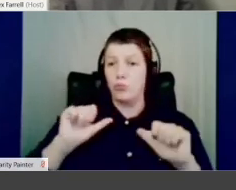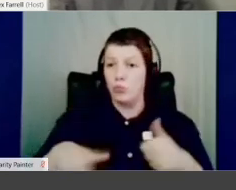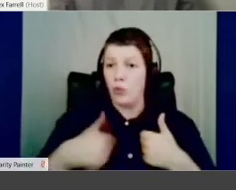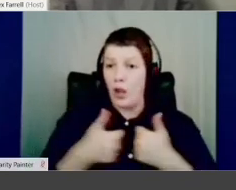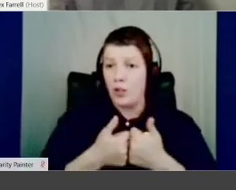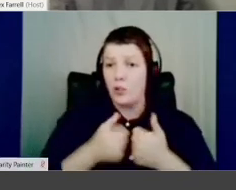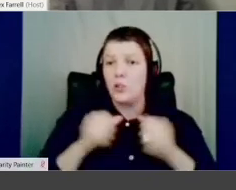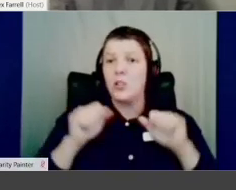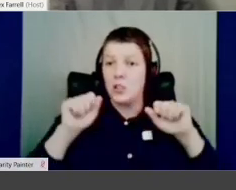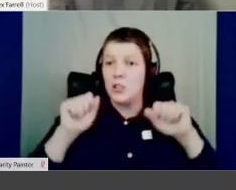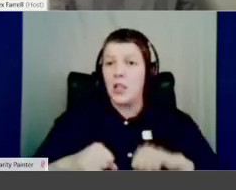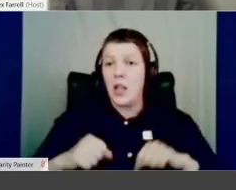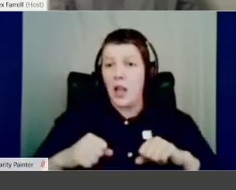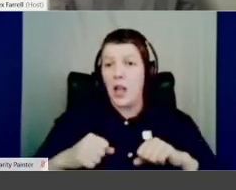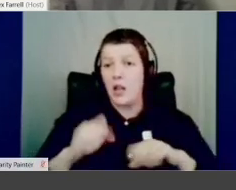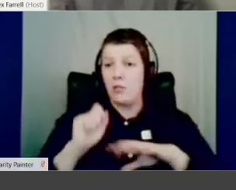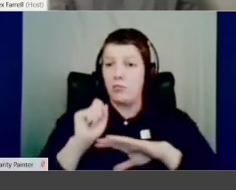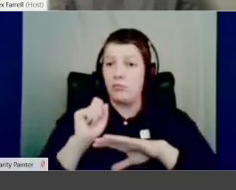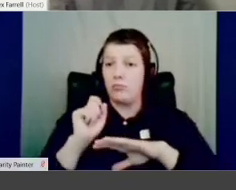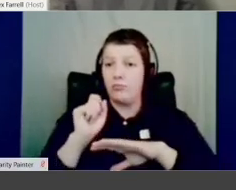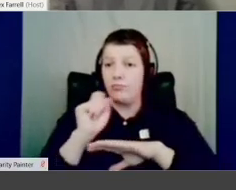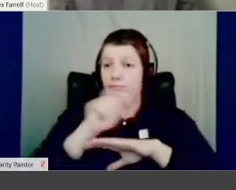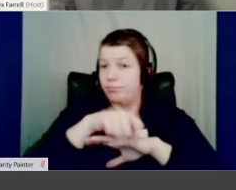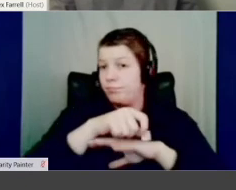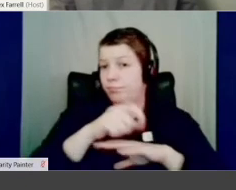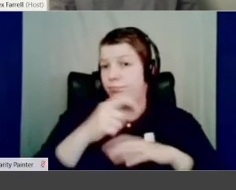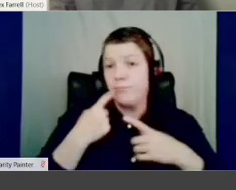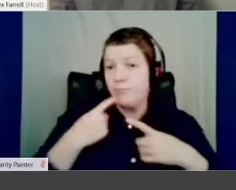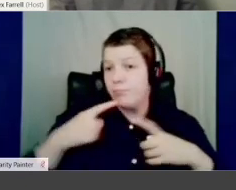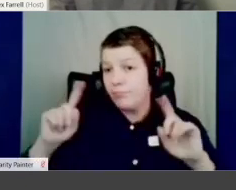overcome if there's enough